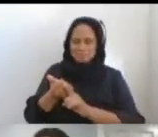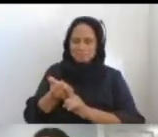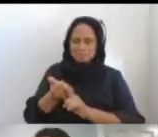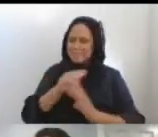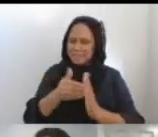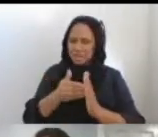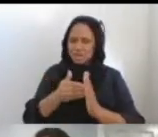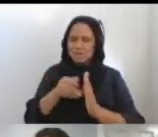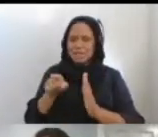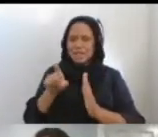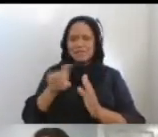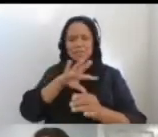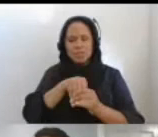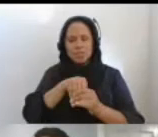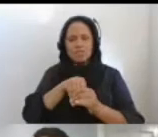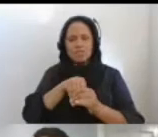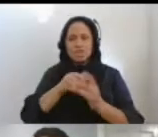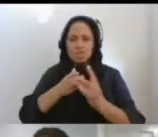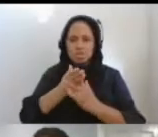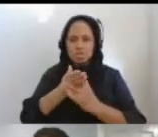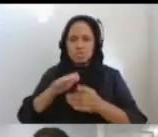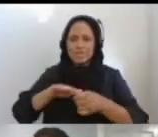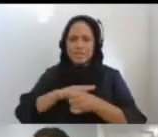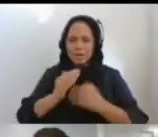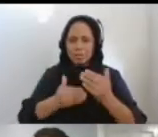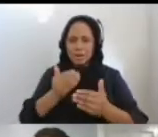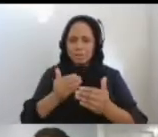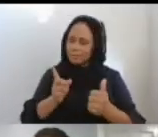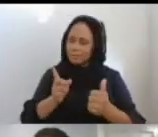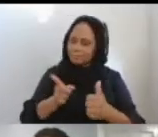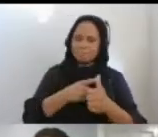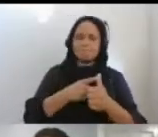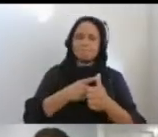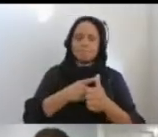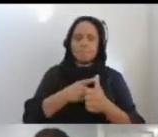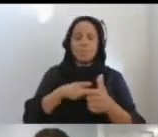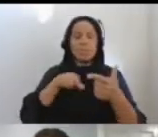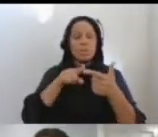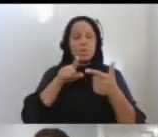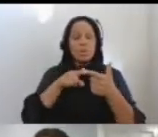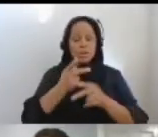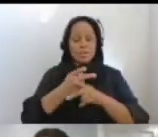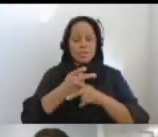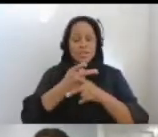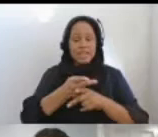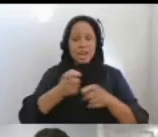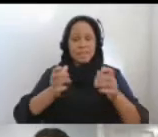the entire process from day one, every step of the way. The care manager, and this